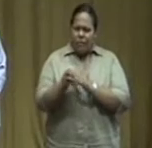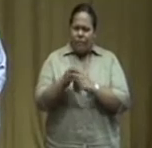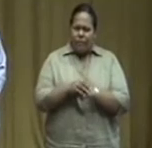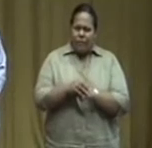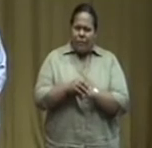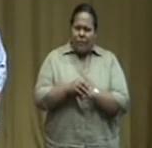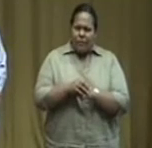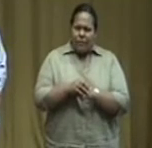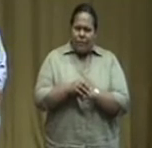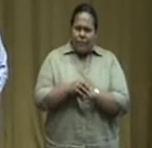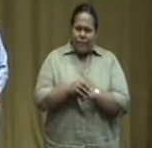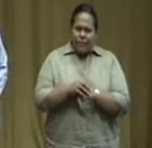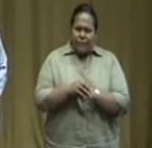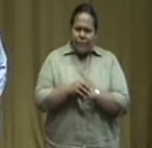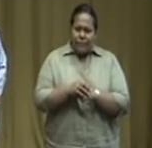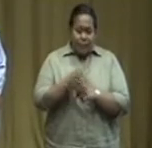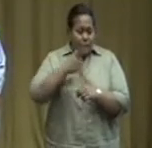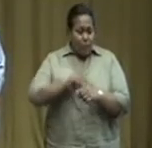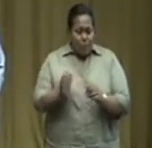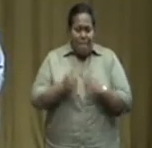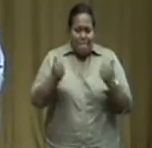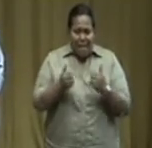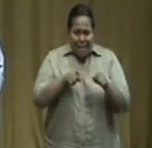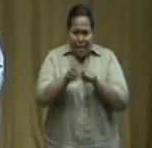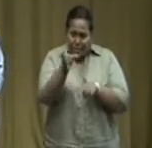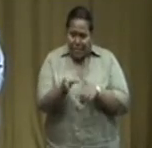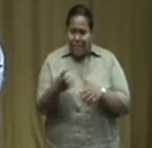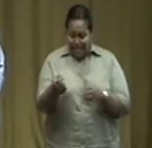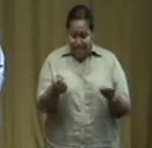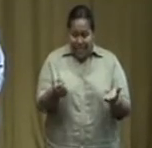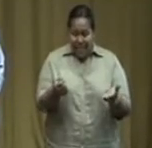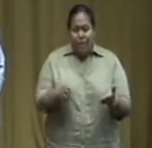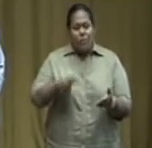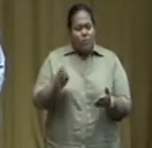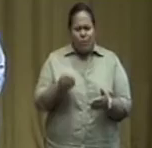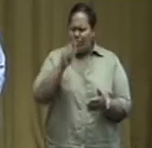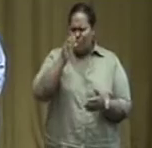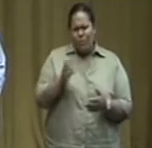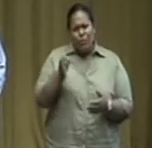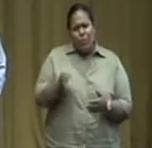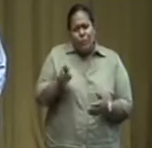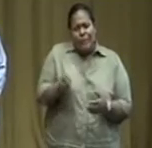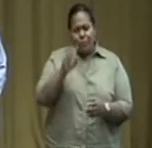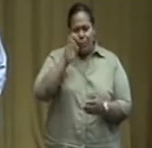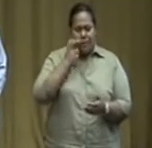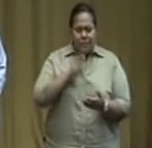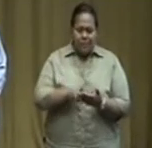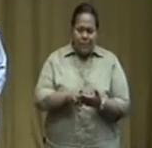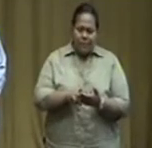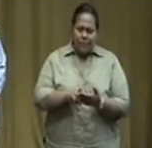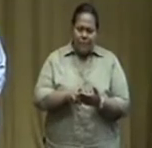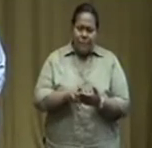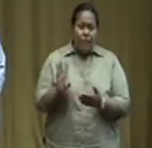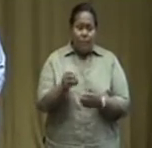sophisticated, because we will still have a large number of learners who choose not to register, formally register. From the